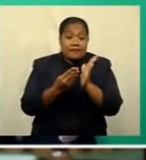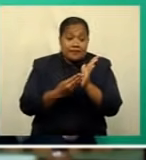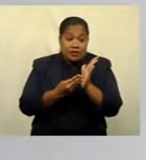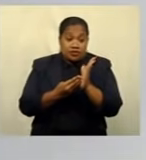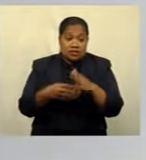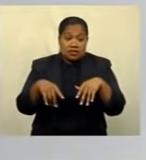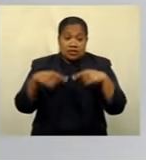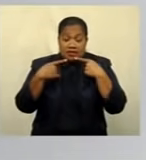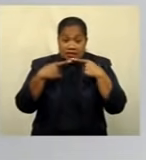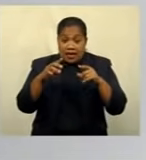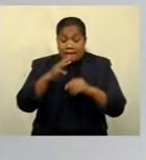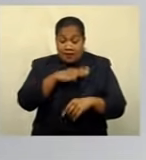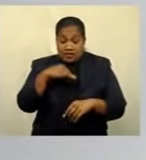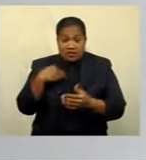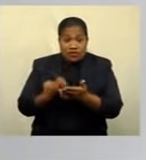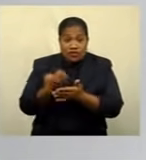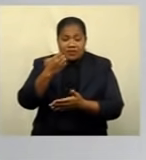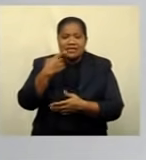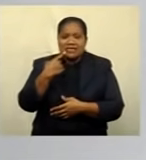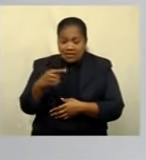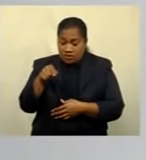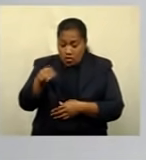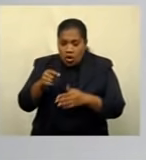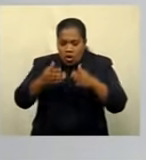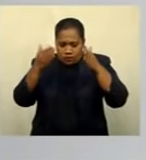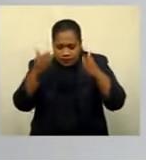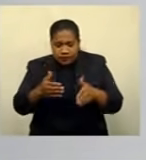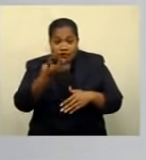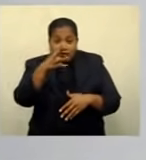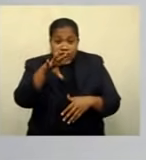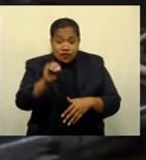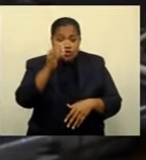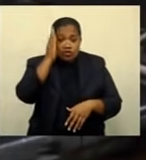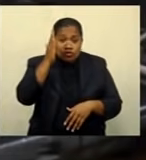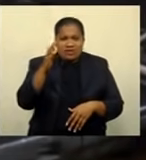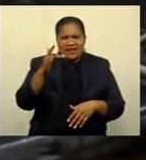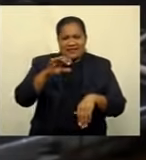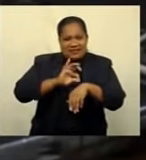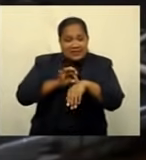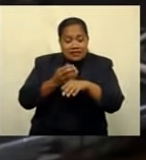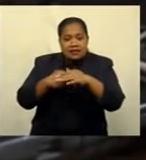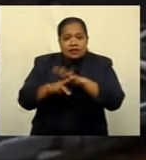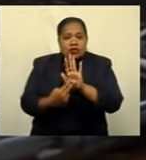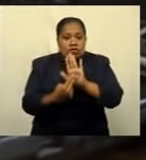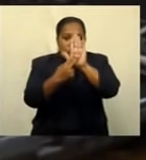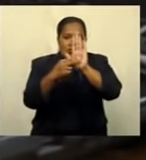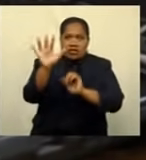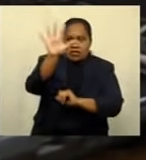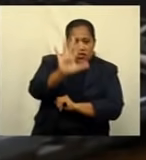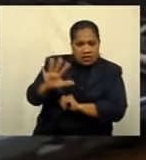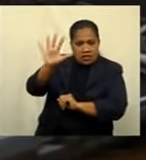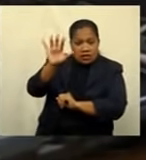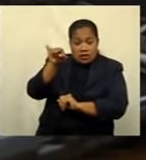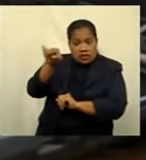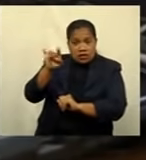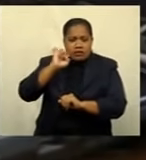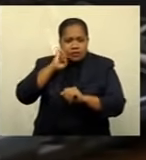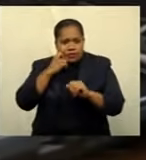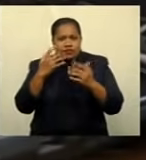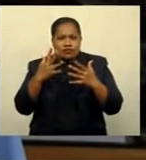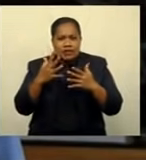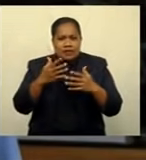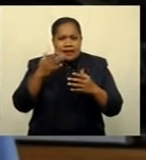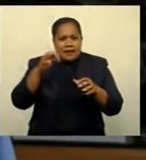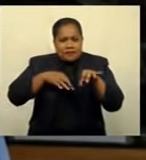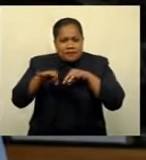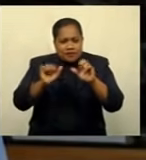Qayyum says the initiative focuses on 40 schools and health centers in the Northern Division and is on track to be completed by December this